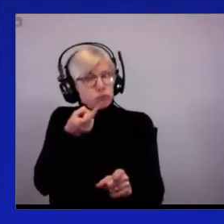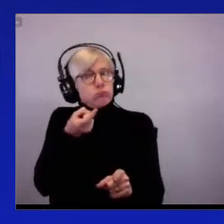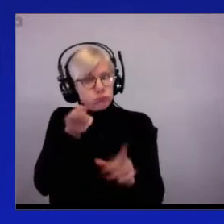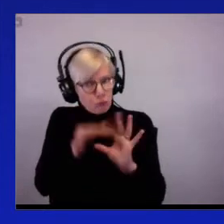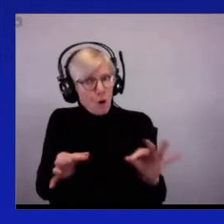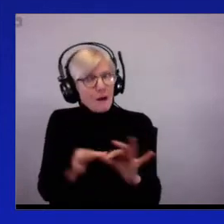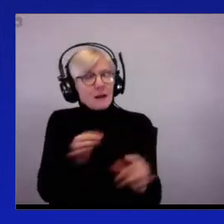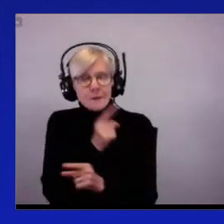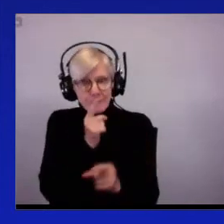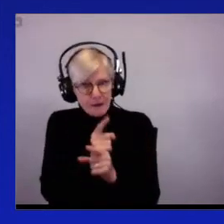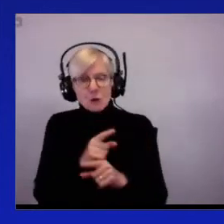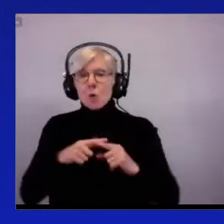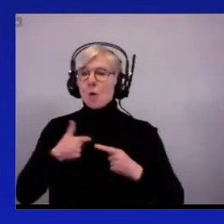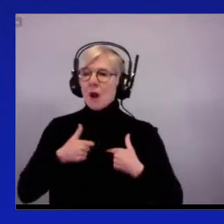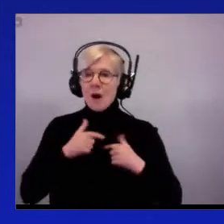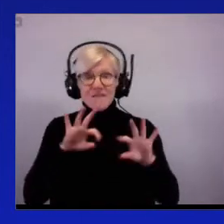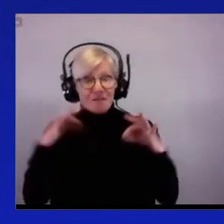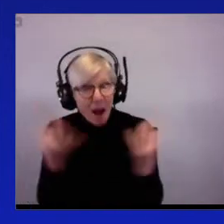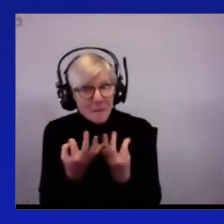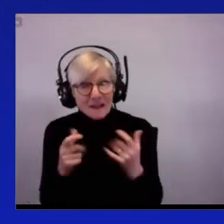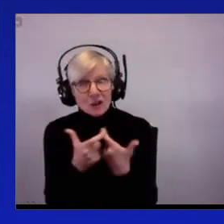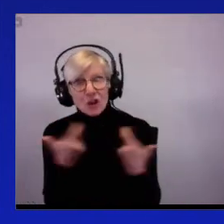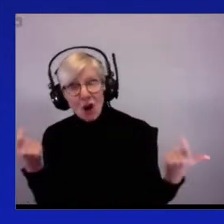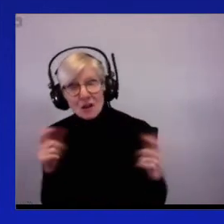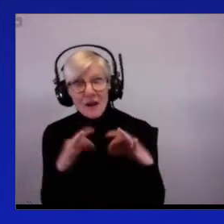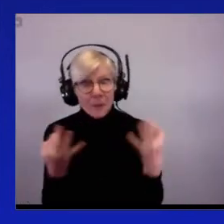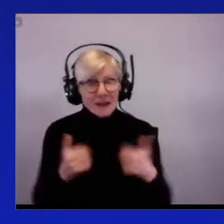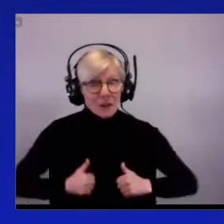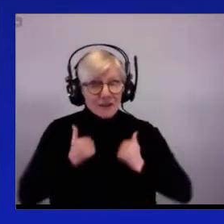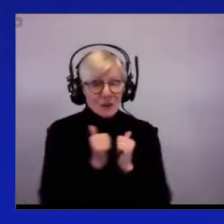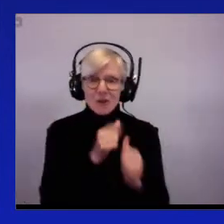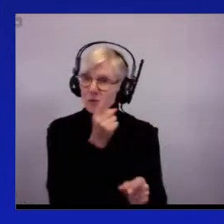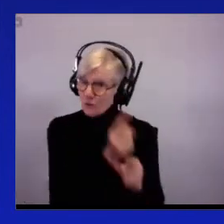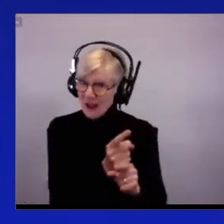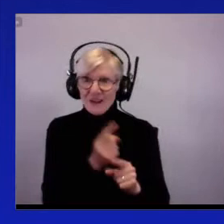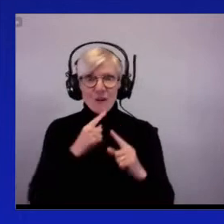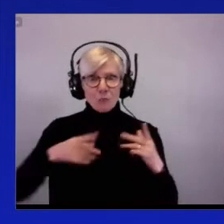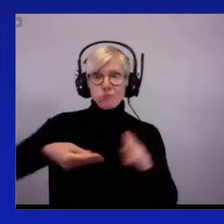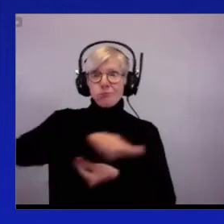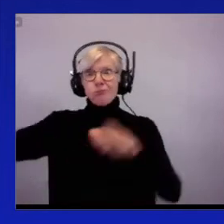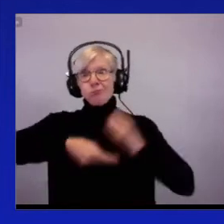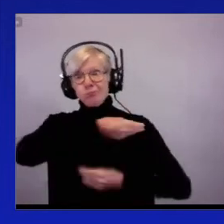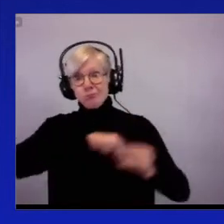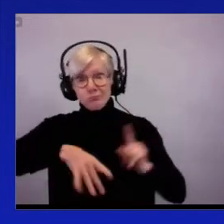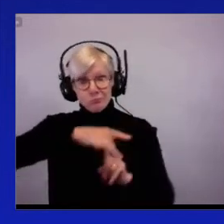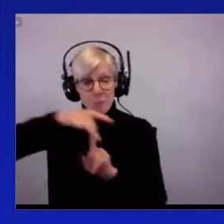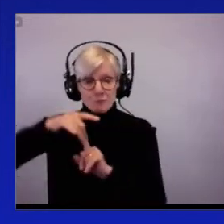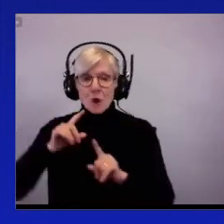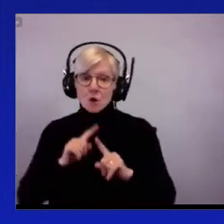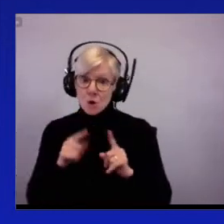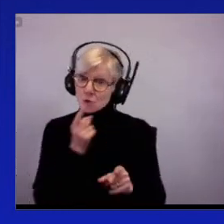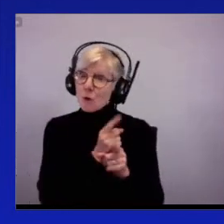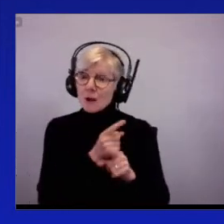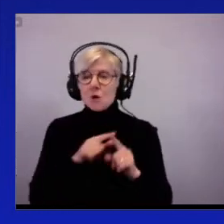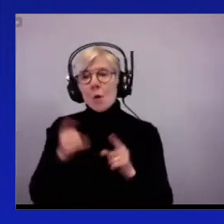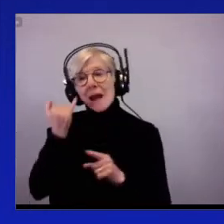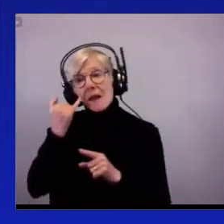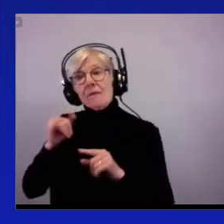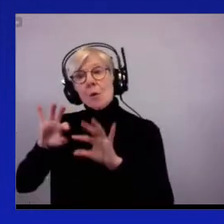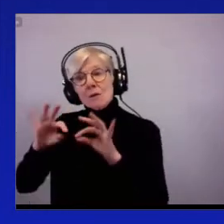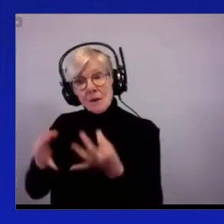to. So we are looking at them in particular, but broadly, I mean, if they're not in the high risk